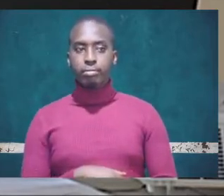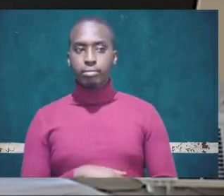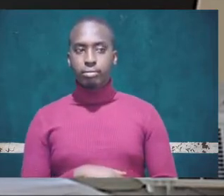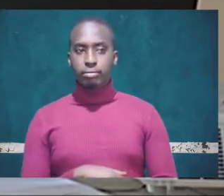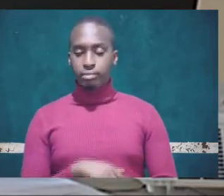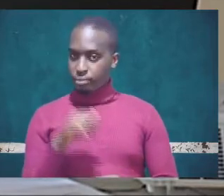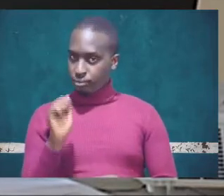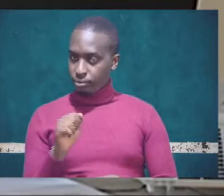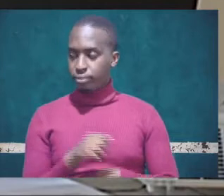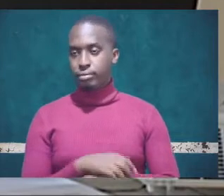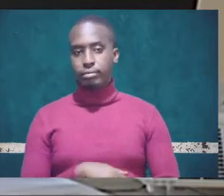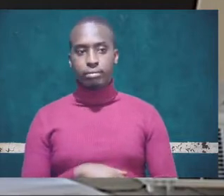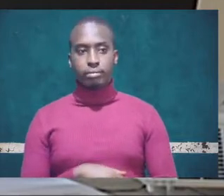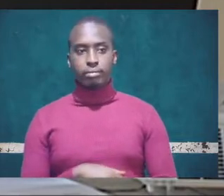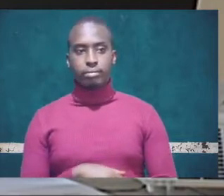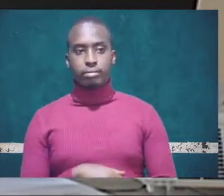one.